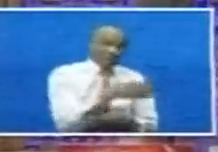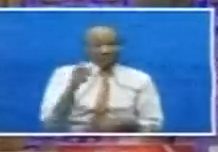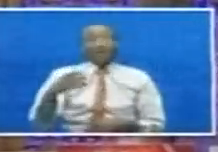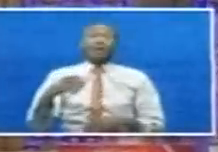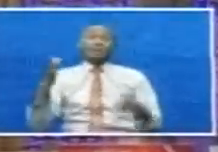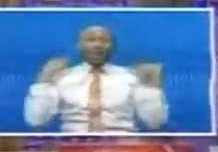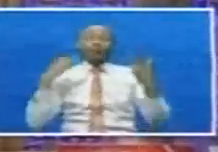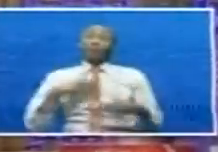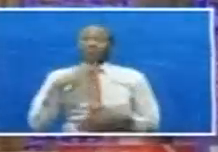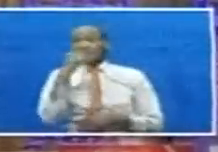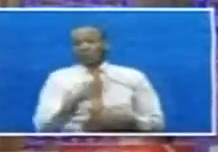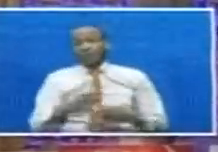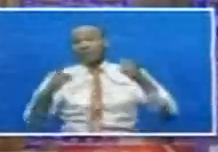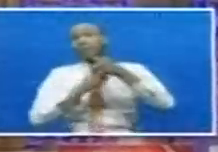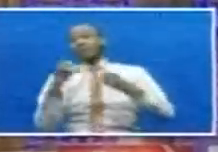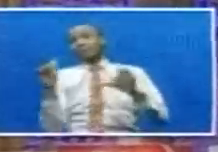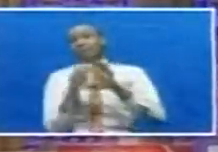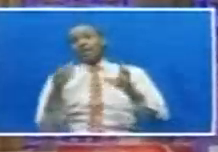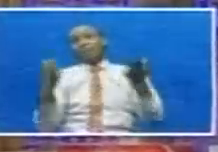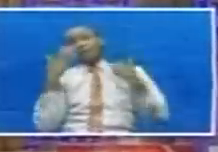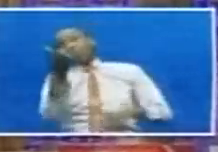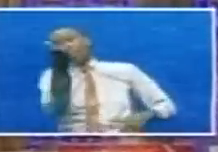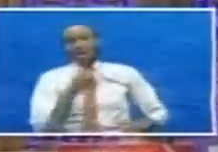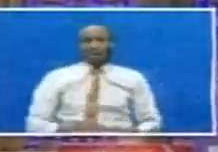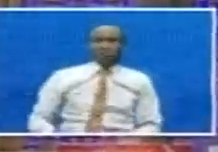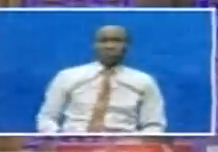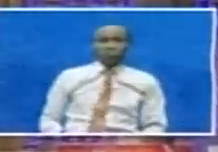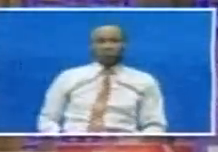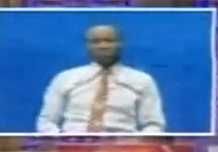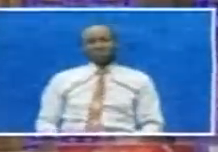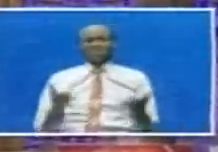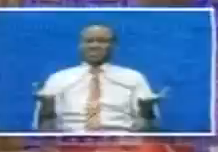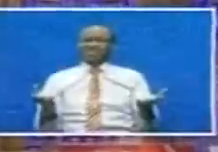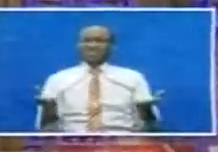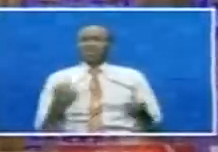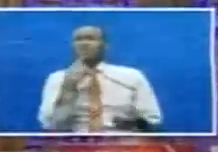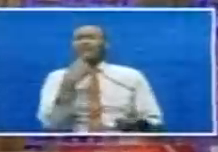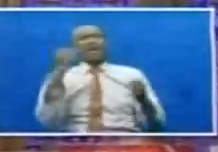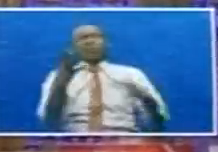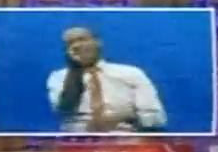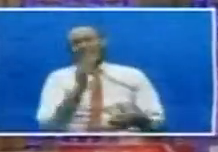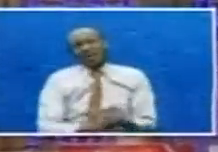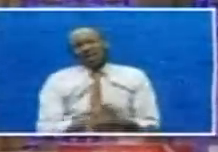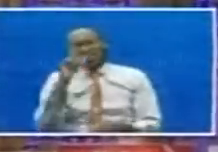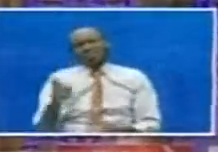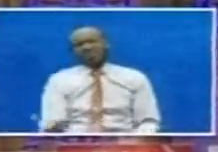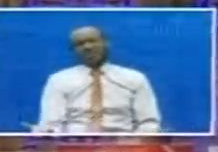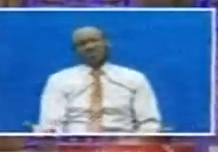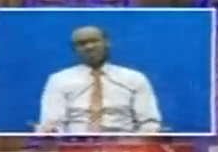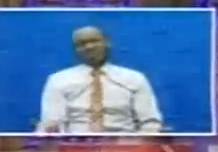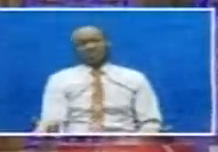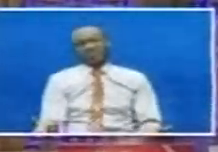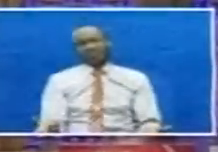complaining that there are only six Merus, right, that have been appointed. Right, and no chairman. I mean, how come, how many Turkanas have been appointed, for example? How